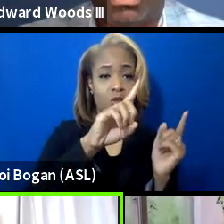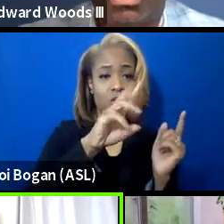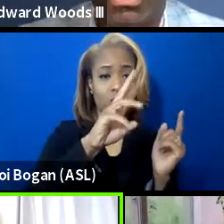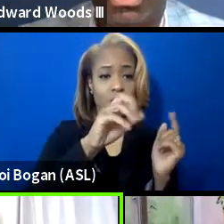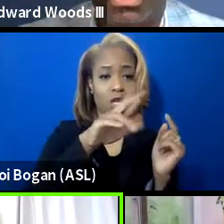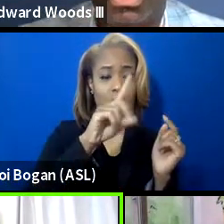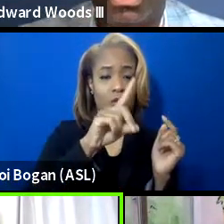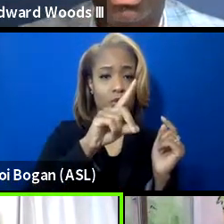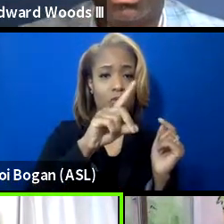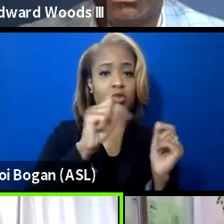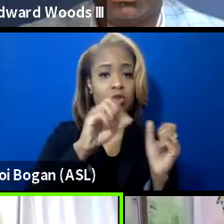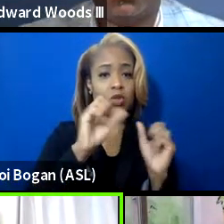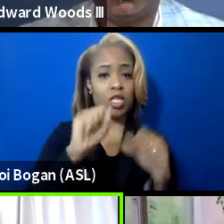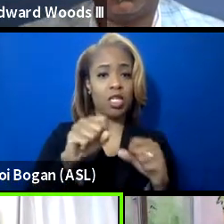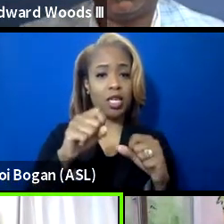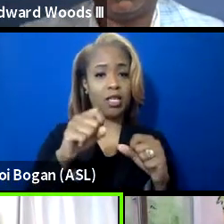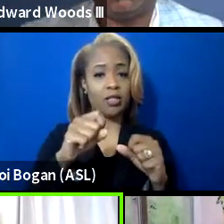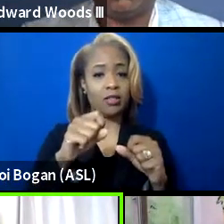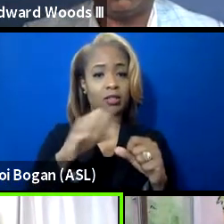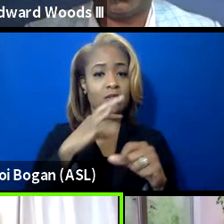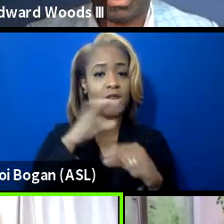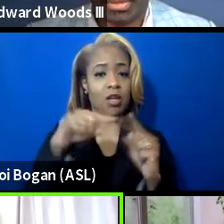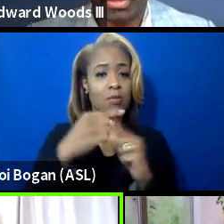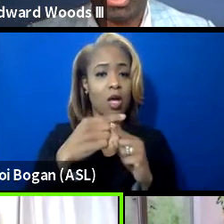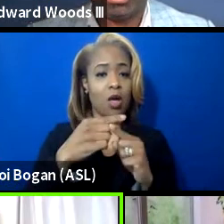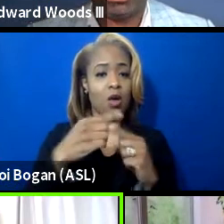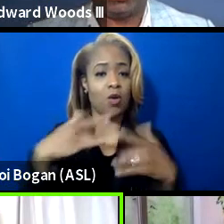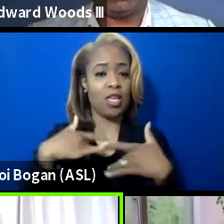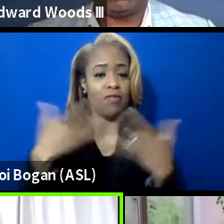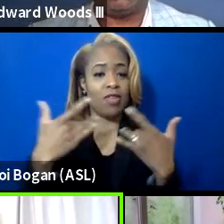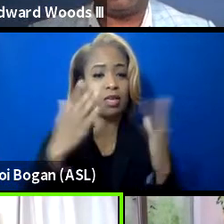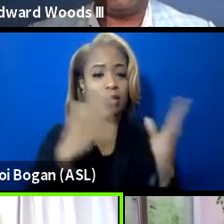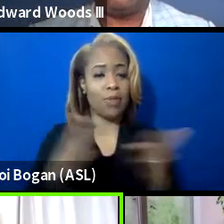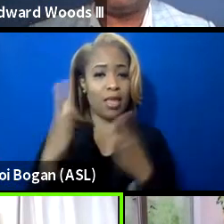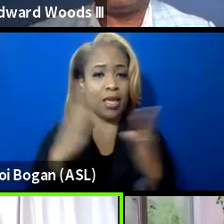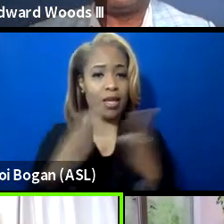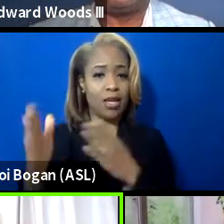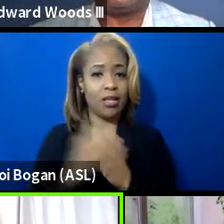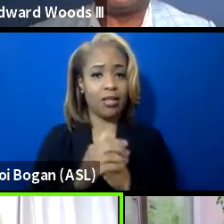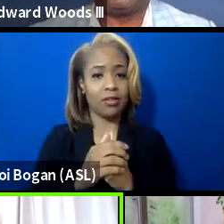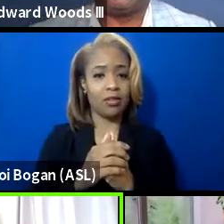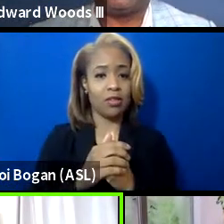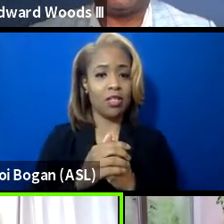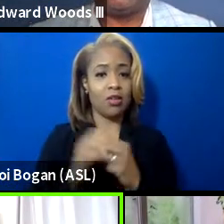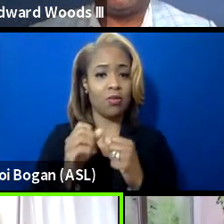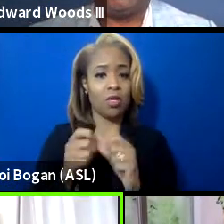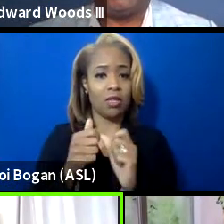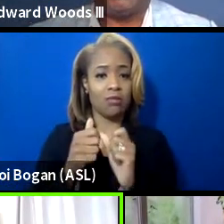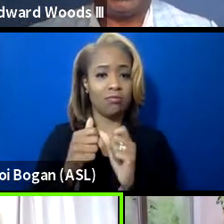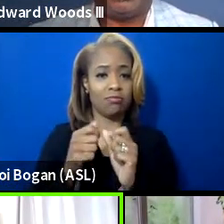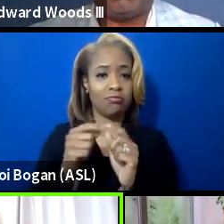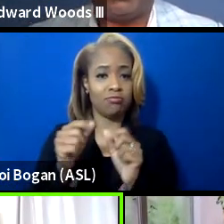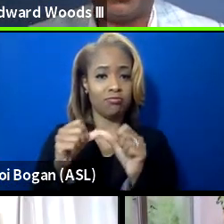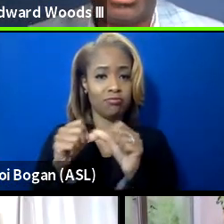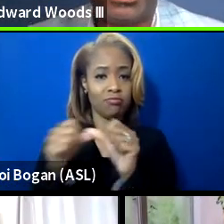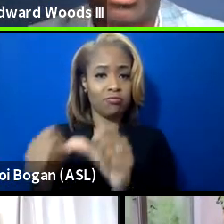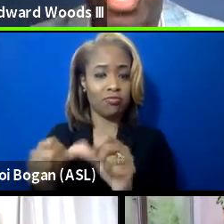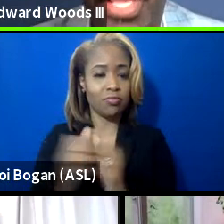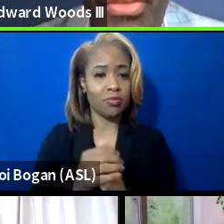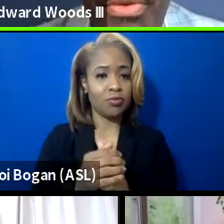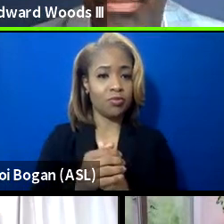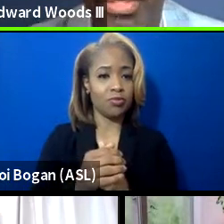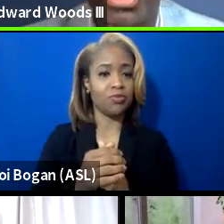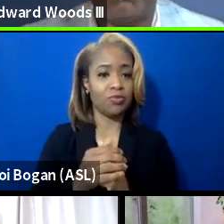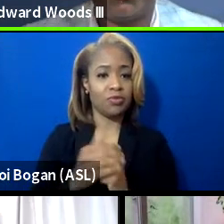about all things event planning, and so that we stay on track. So go ahead, Edward. Once again,